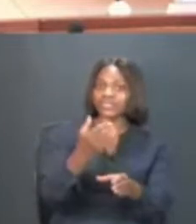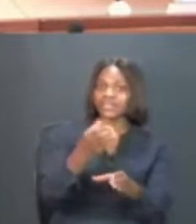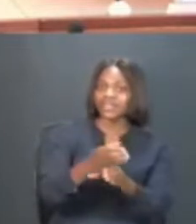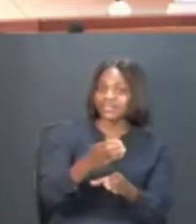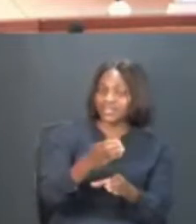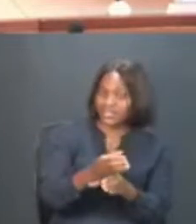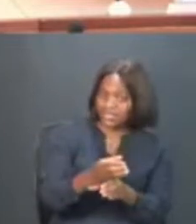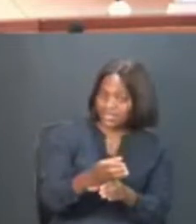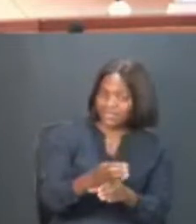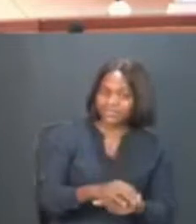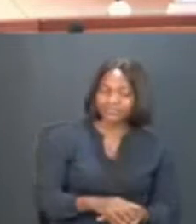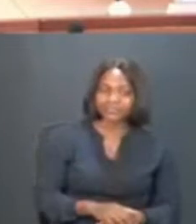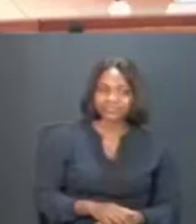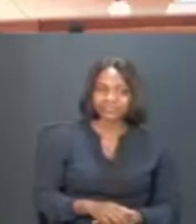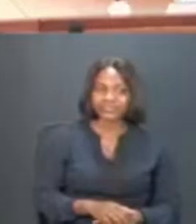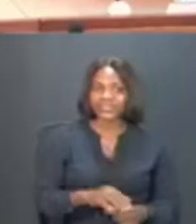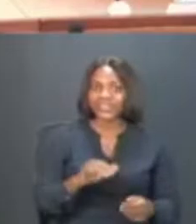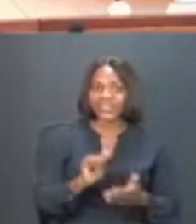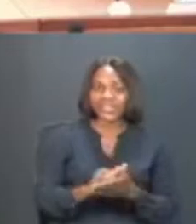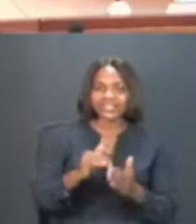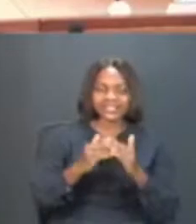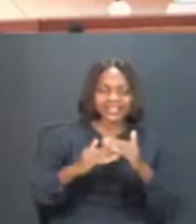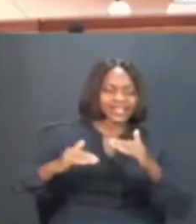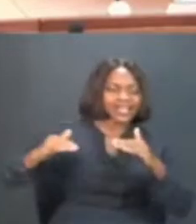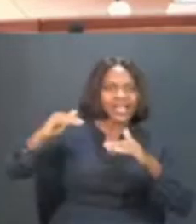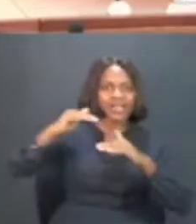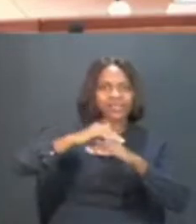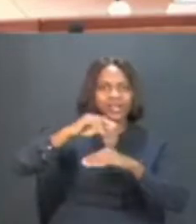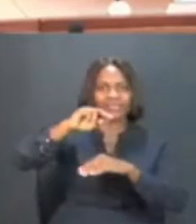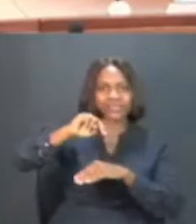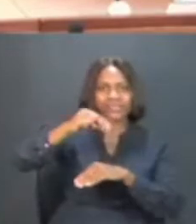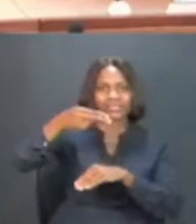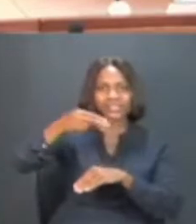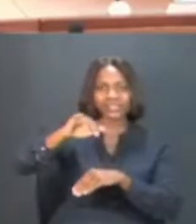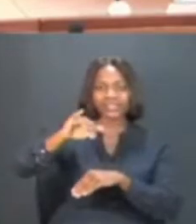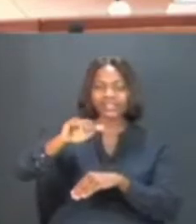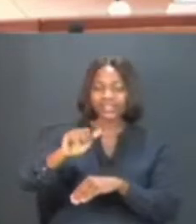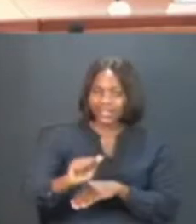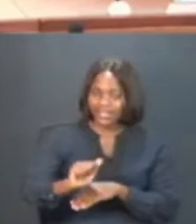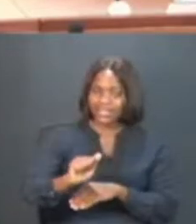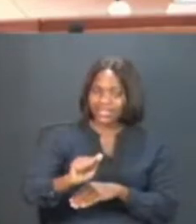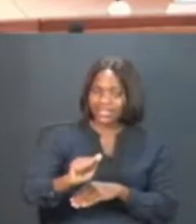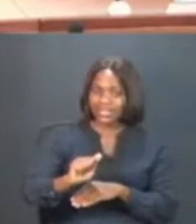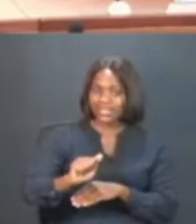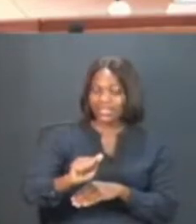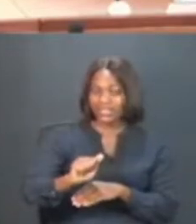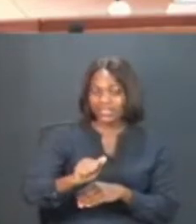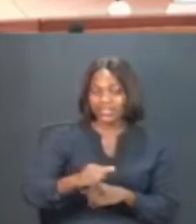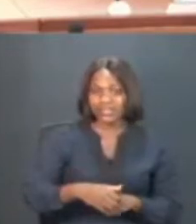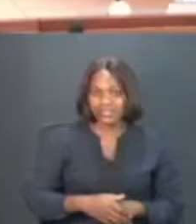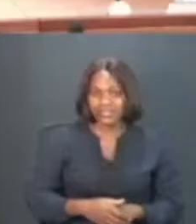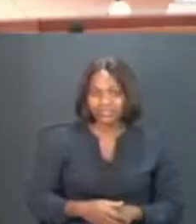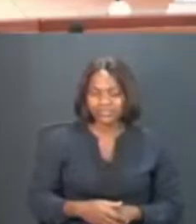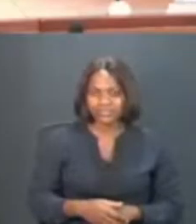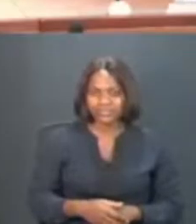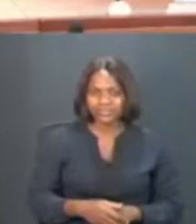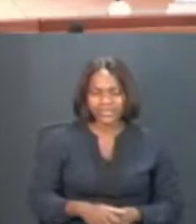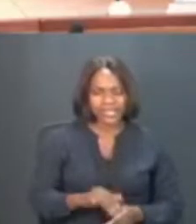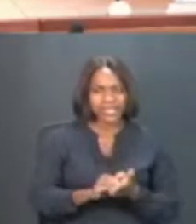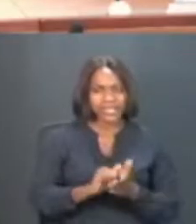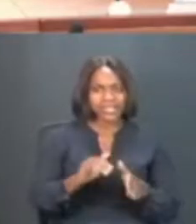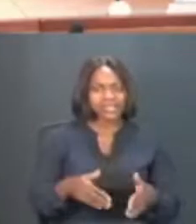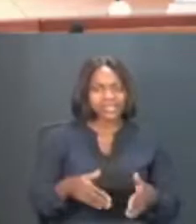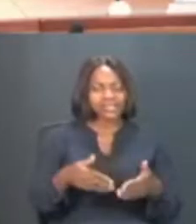goes outside the NHIA prescriptions to provide support and assistance